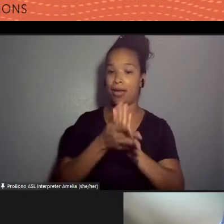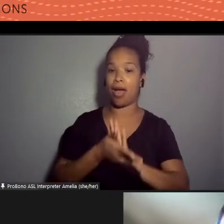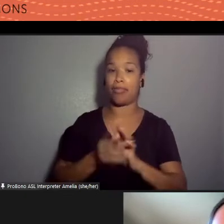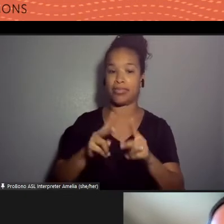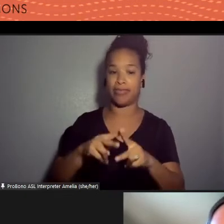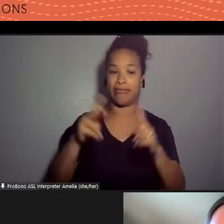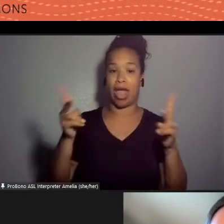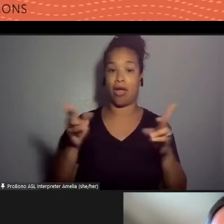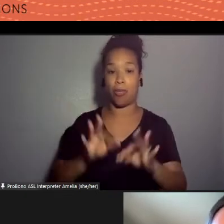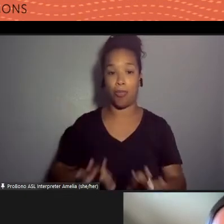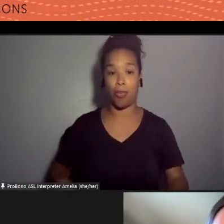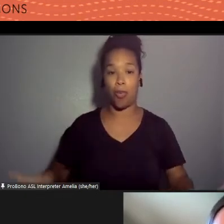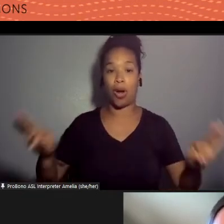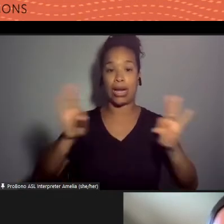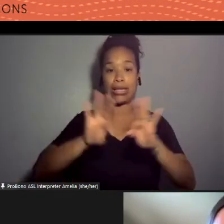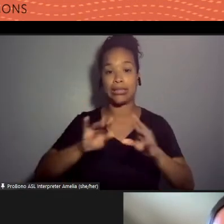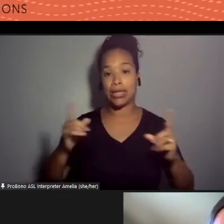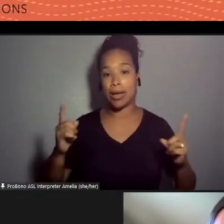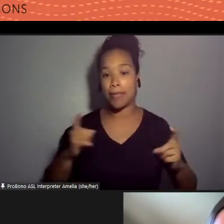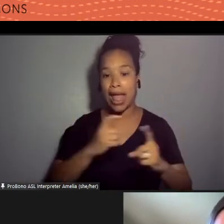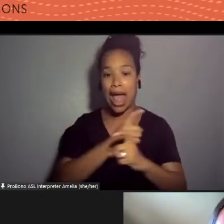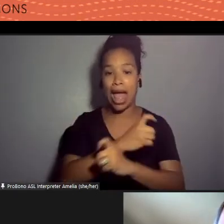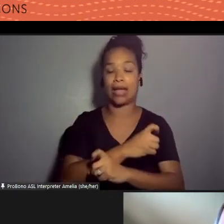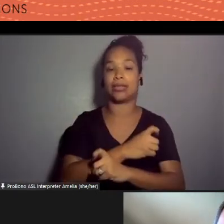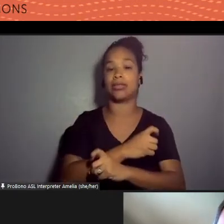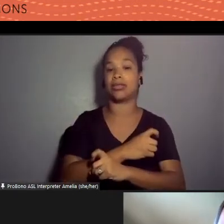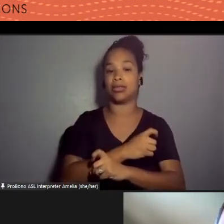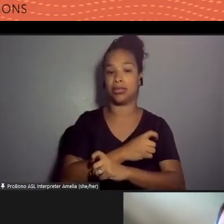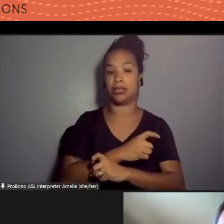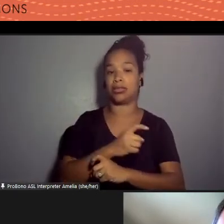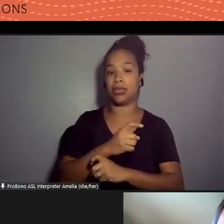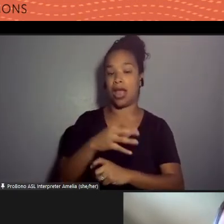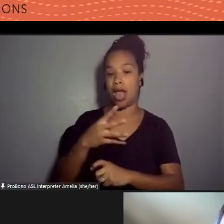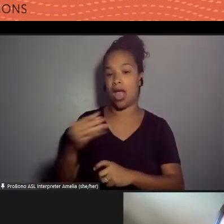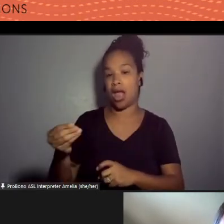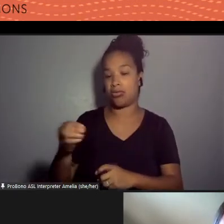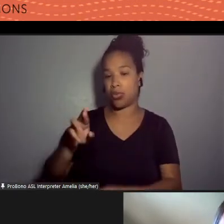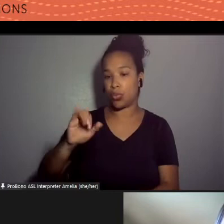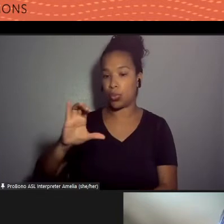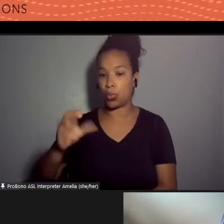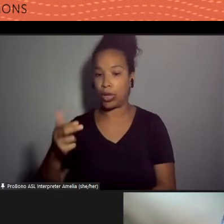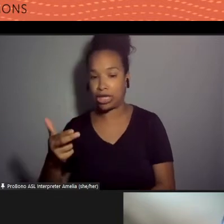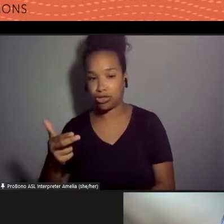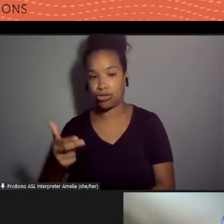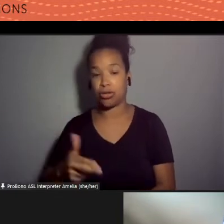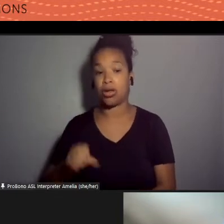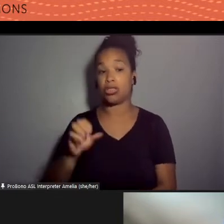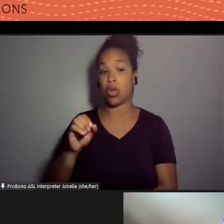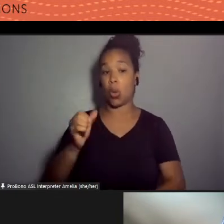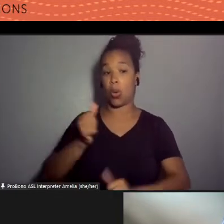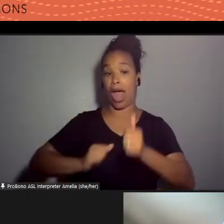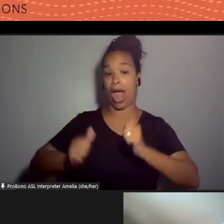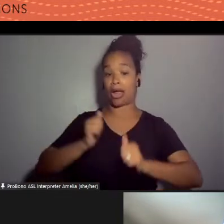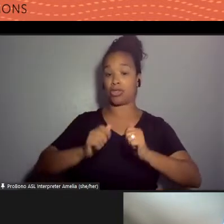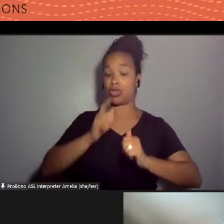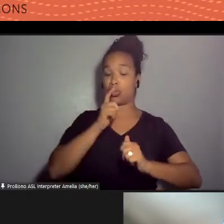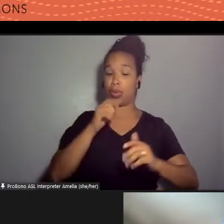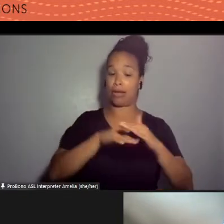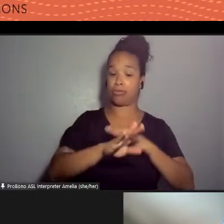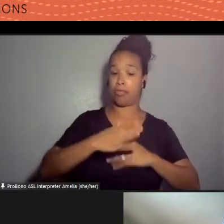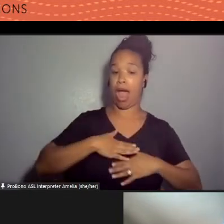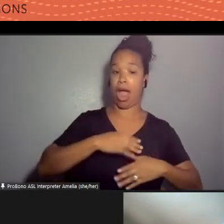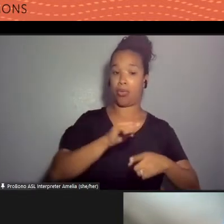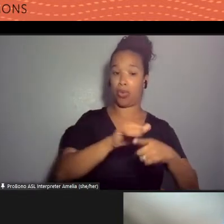important and complex and rich. So the actors who walk into my rehearsal room, my primary interest is in them